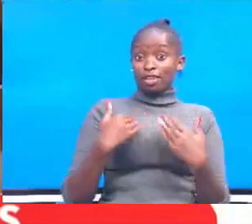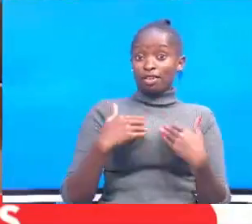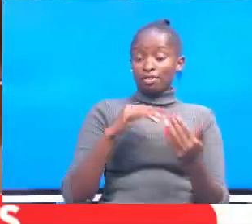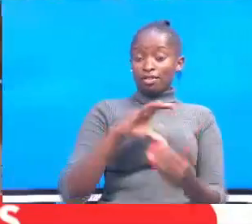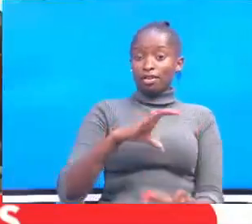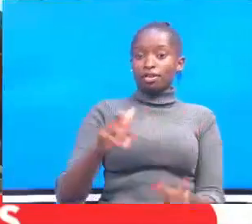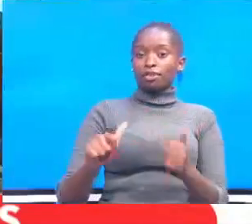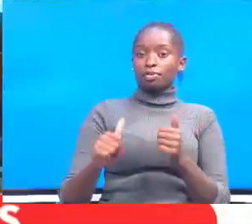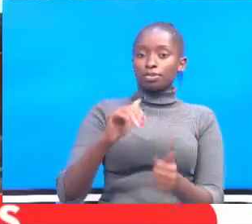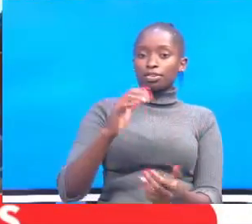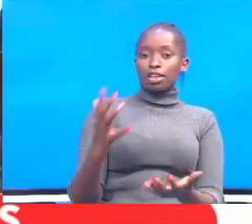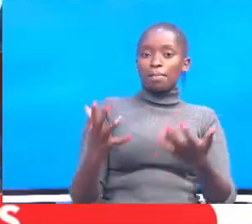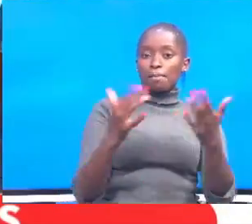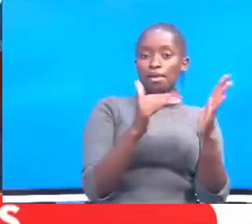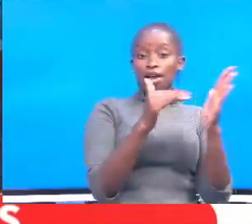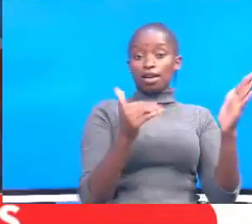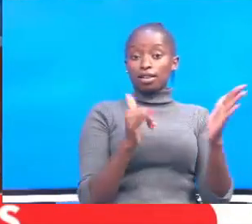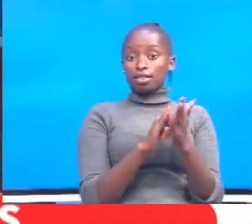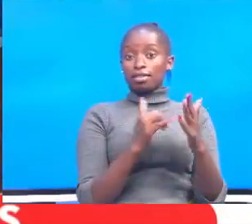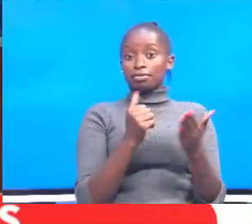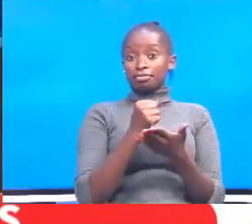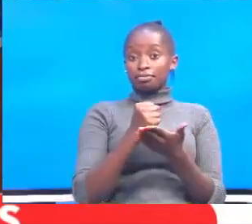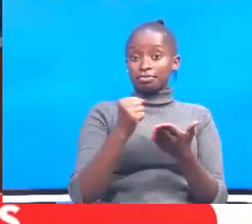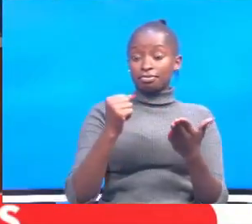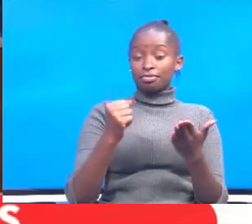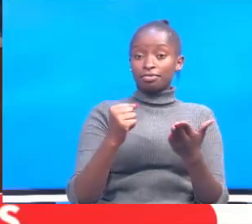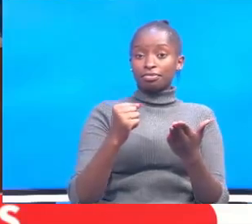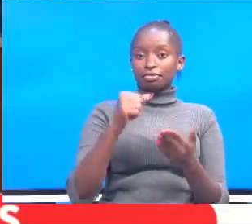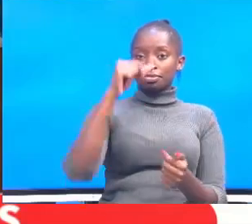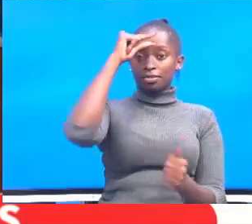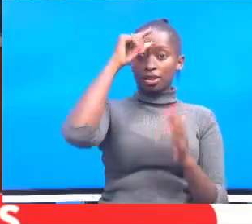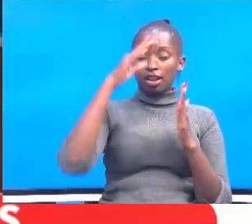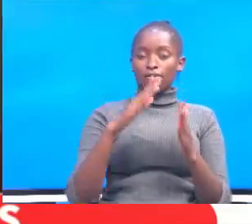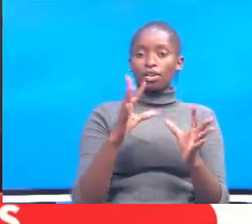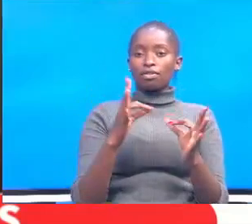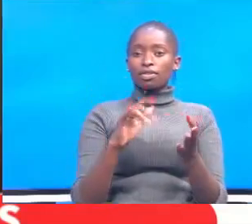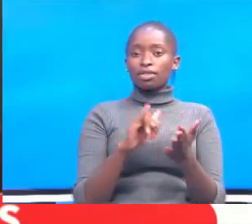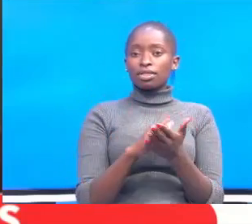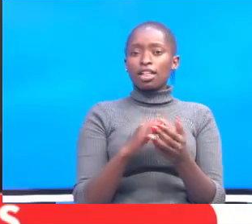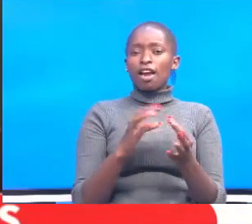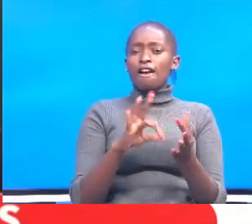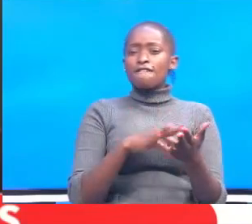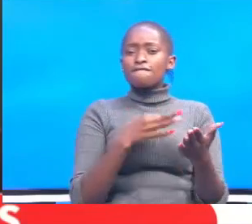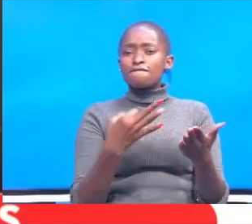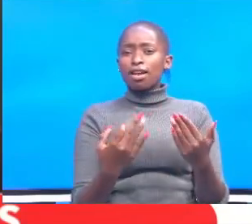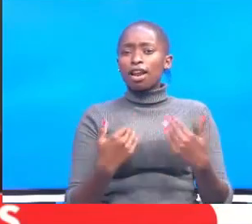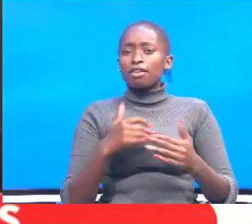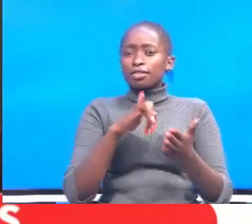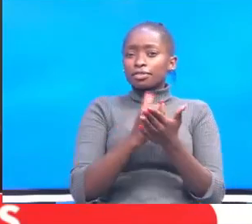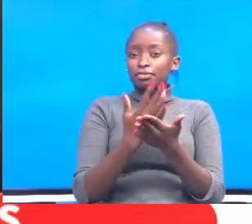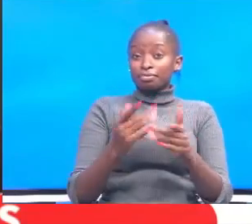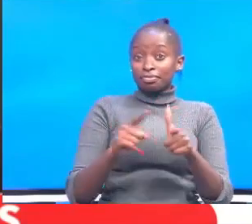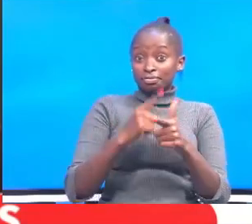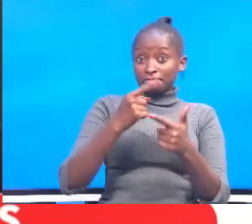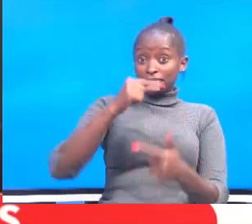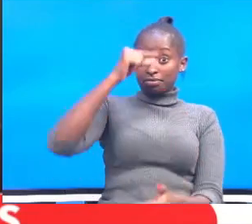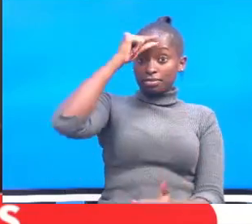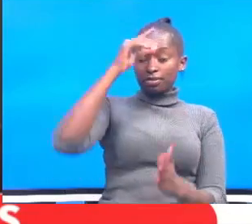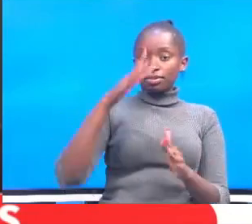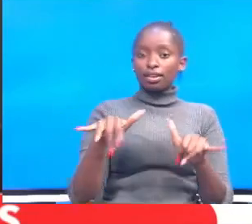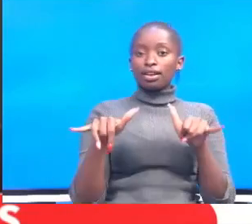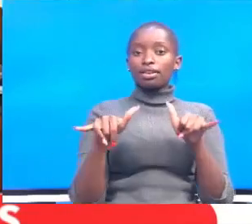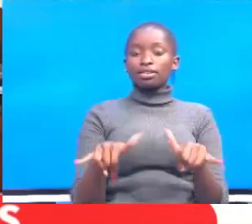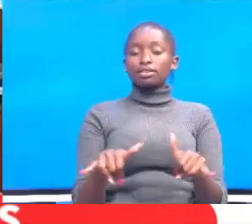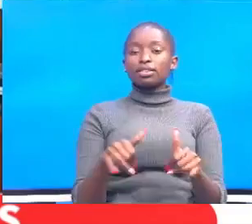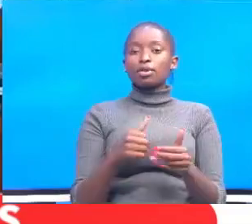governor. If a majority of the county delegations in the Senate vote to uphold the impeachment charge, the governor ceases to hold